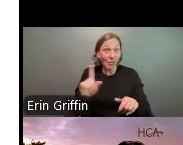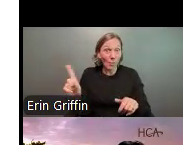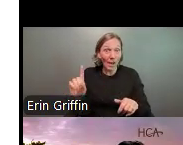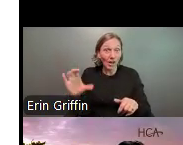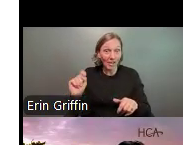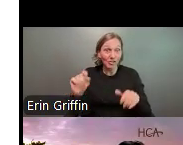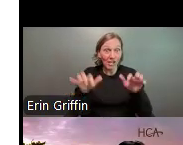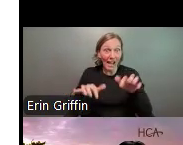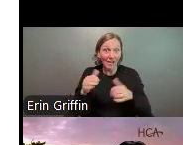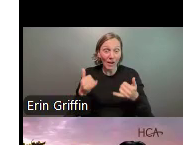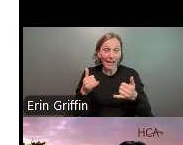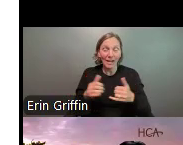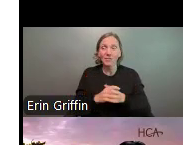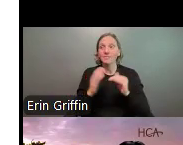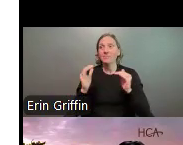Next slide.